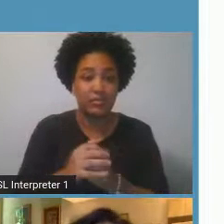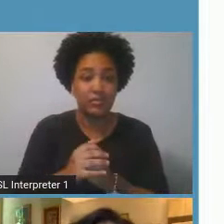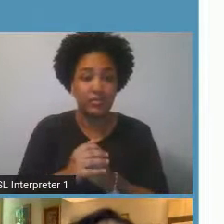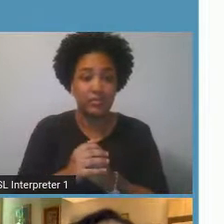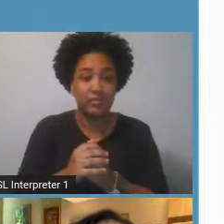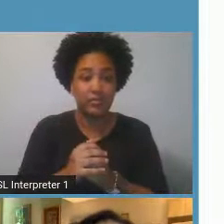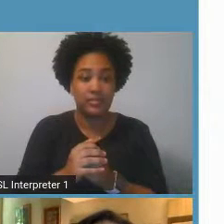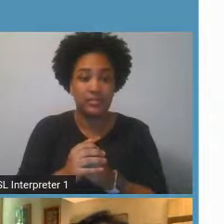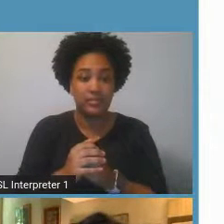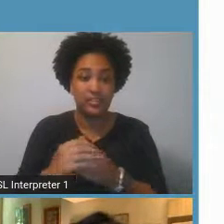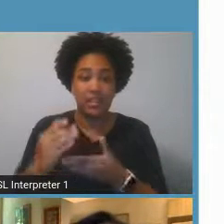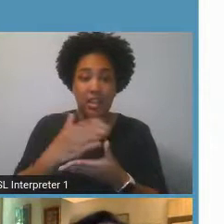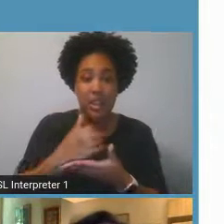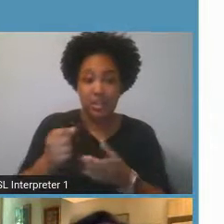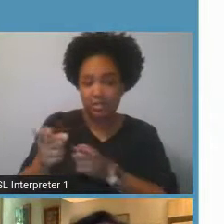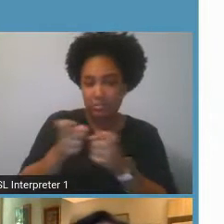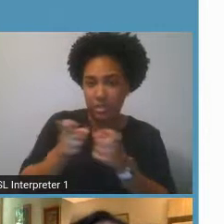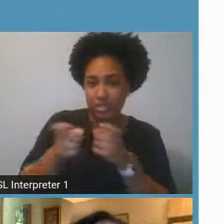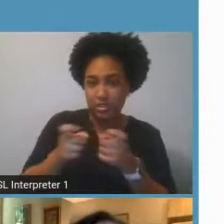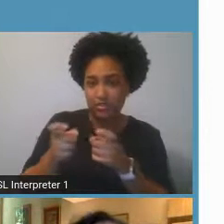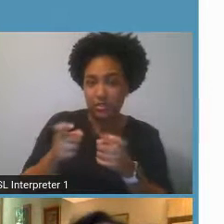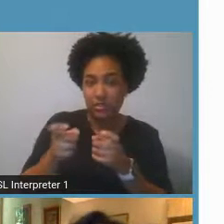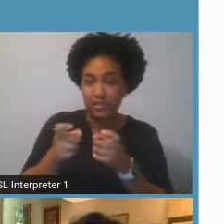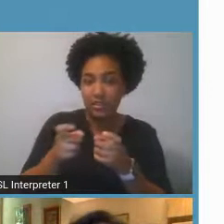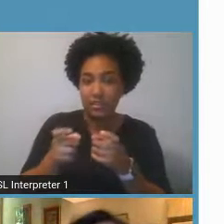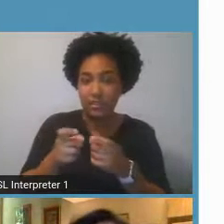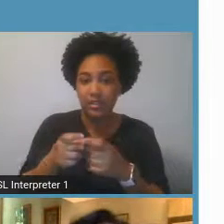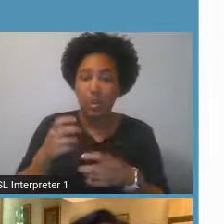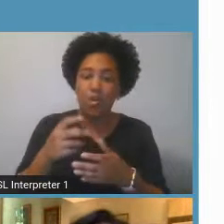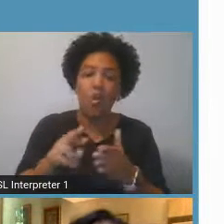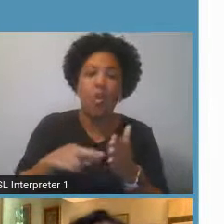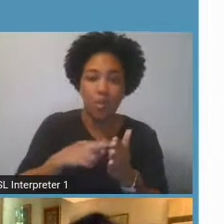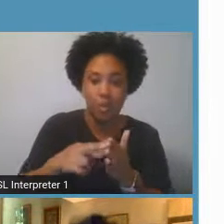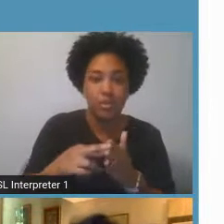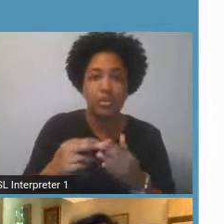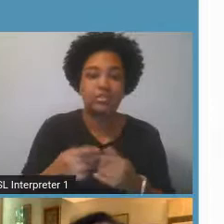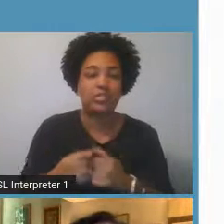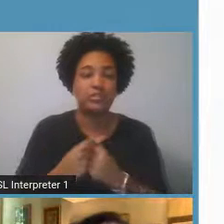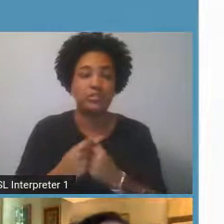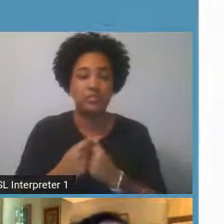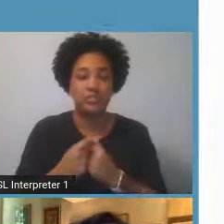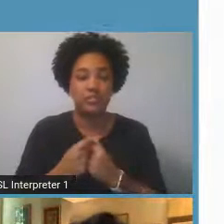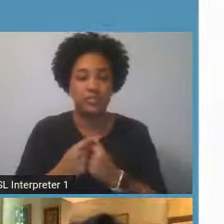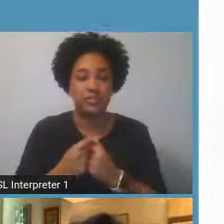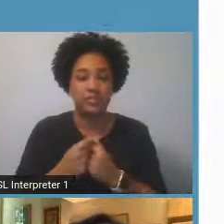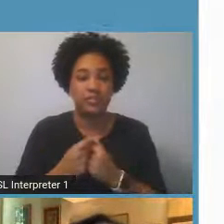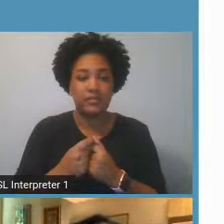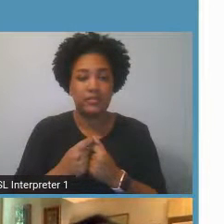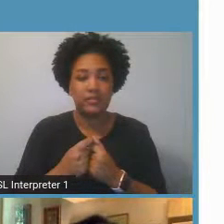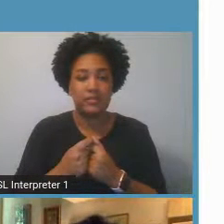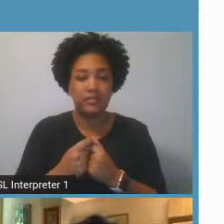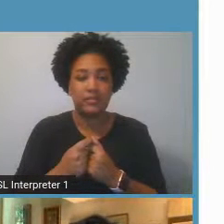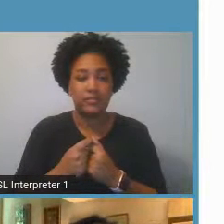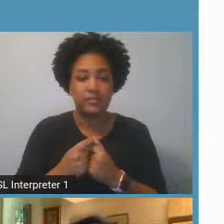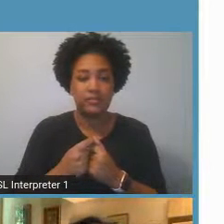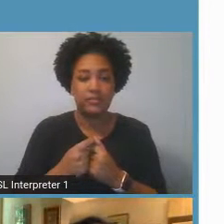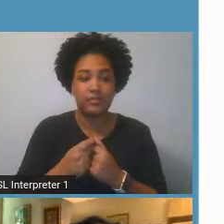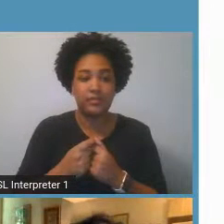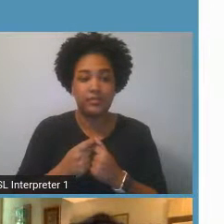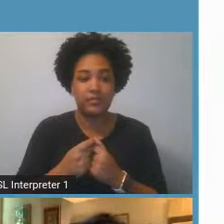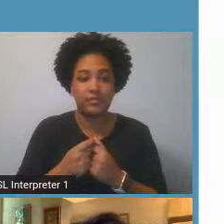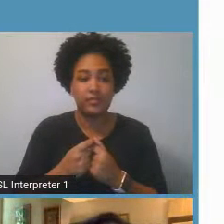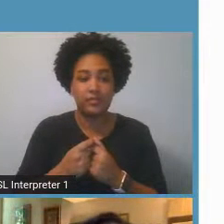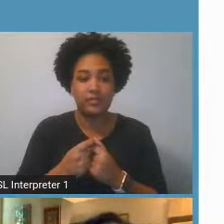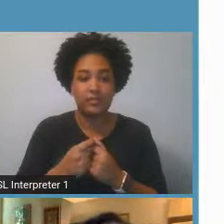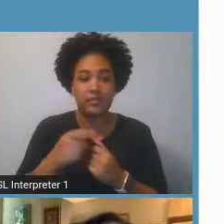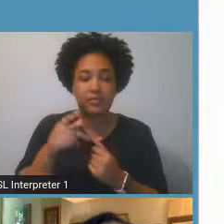Collections management policies are reassessed. Preservation, if need be, is met. Outreach and engagement